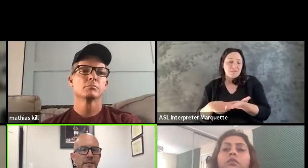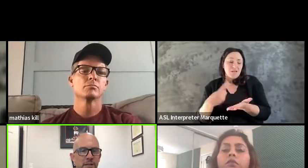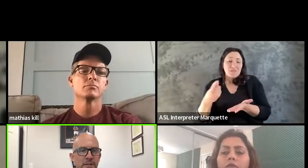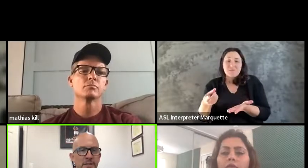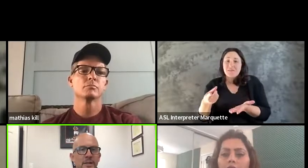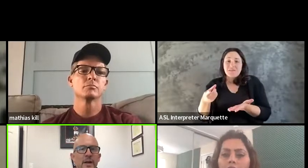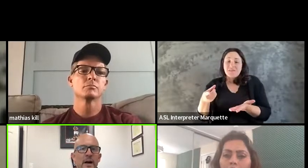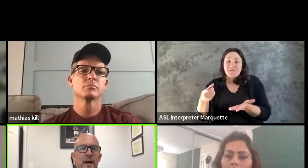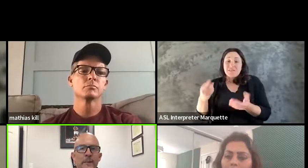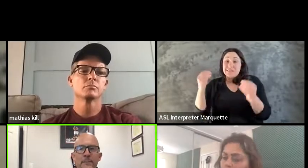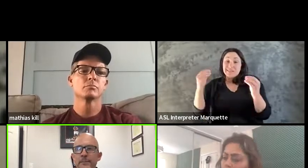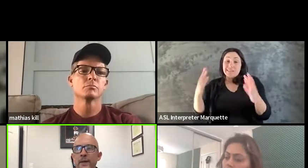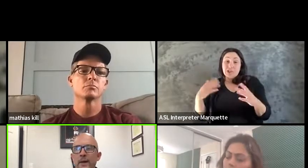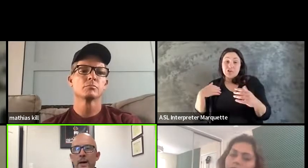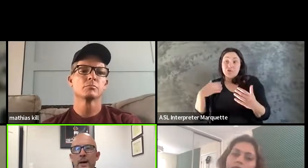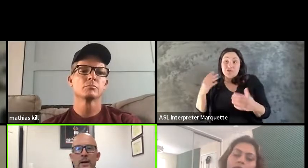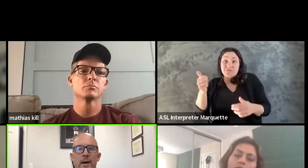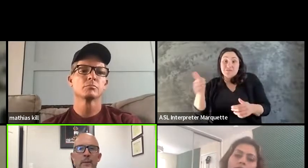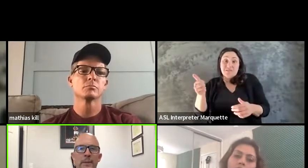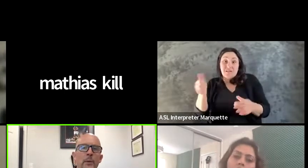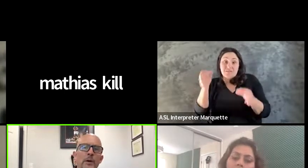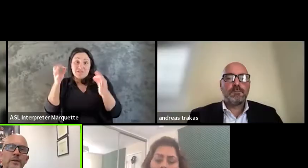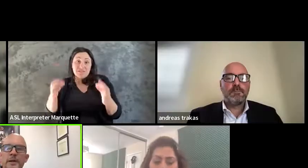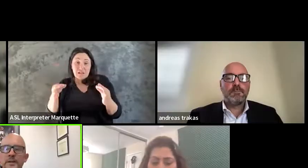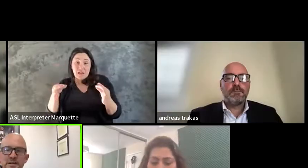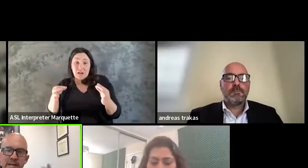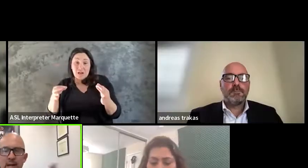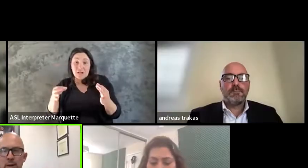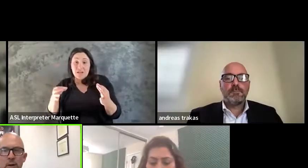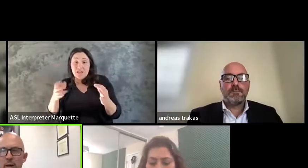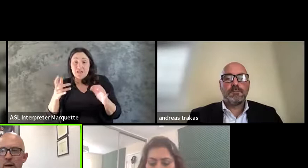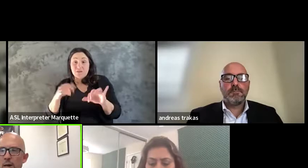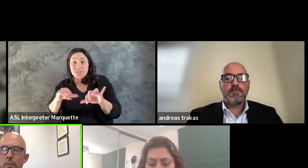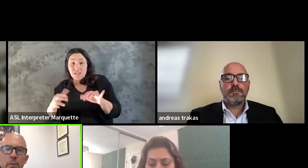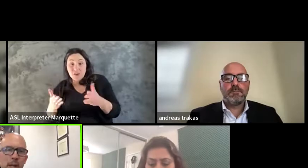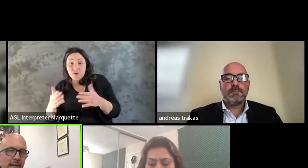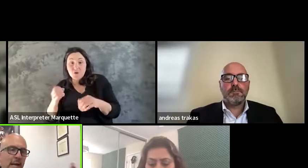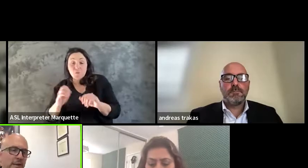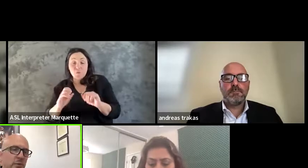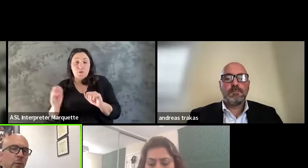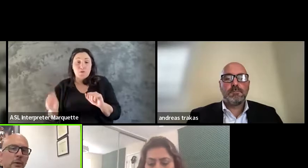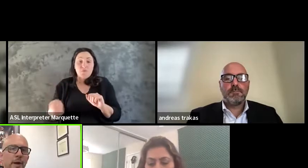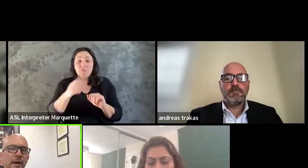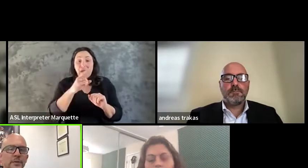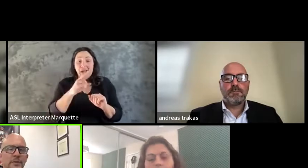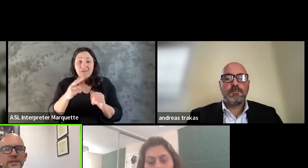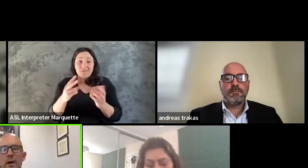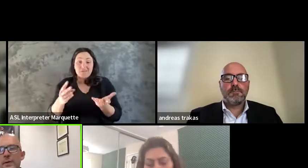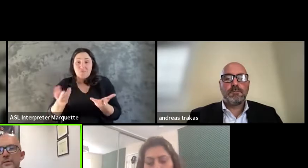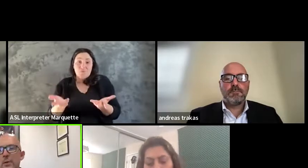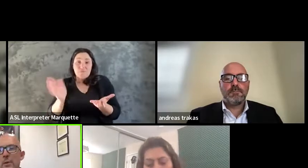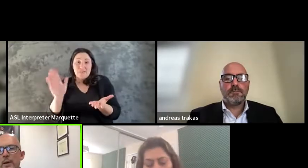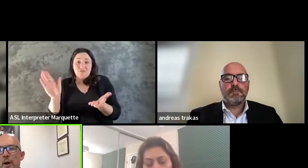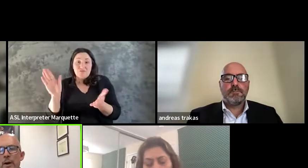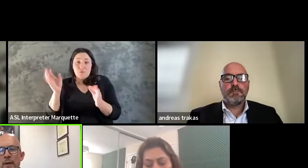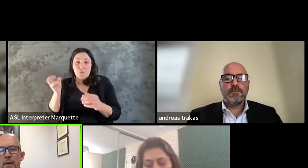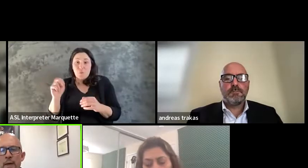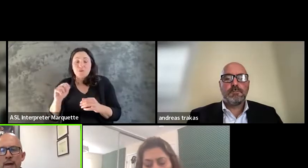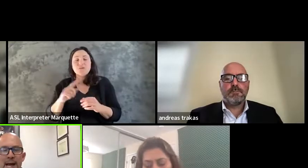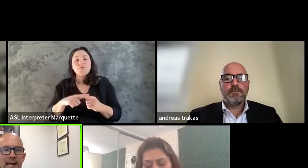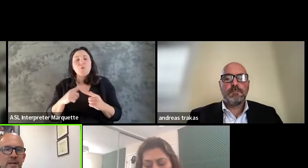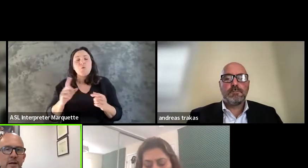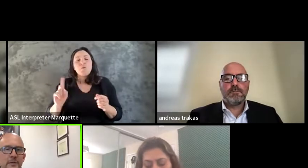making decisions about whether they're going to stay at a school or not. So that's where we